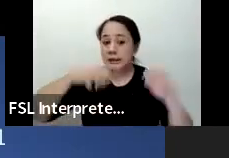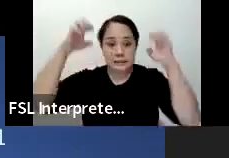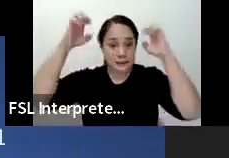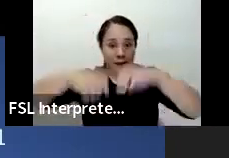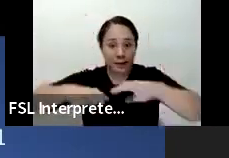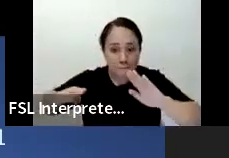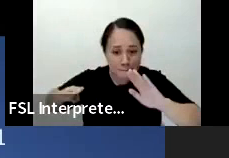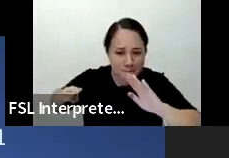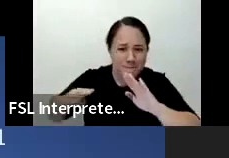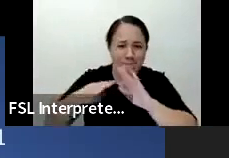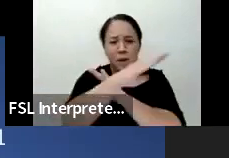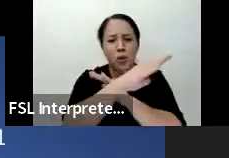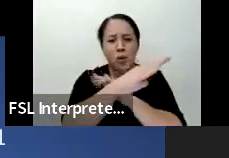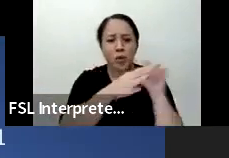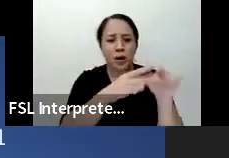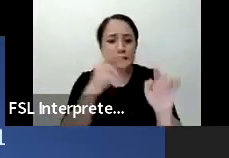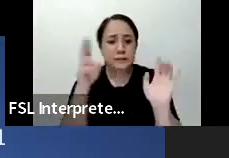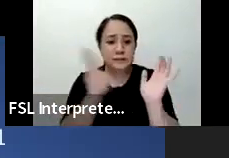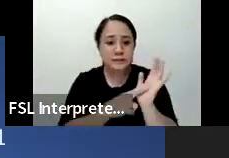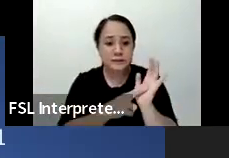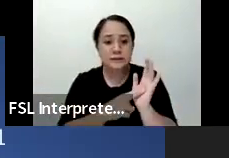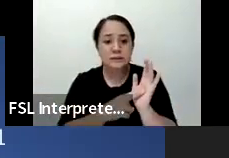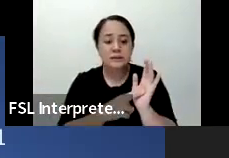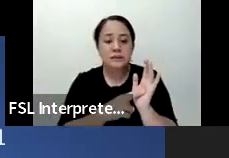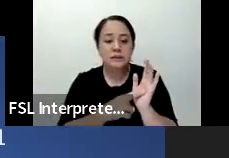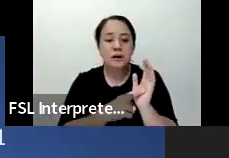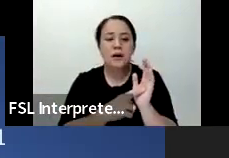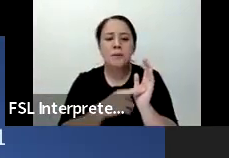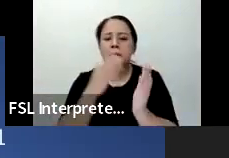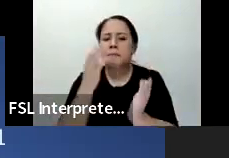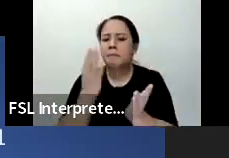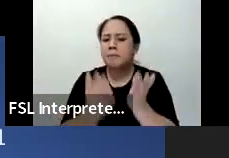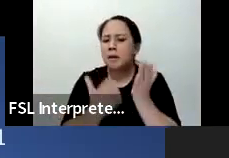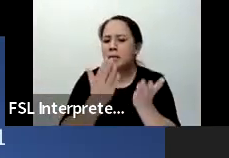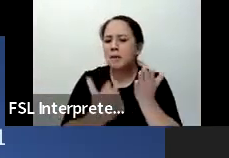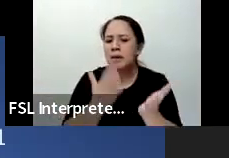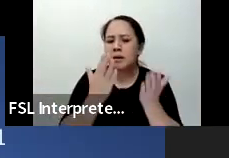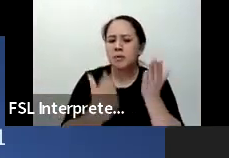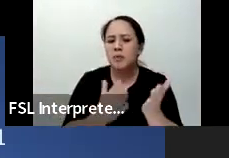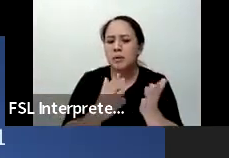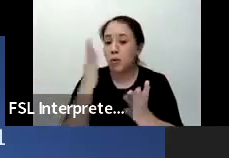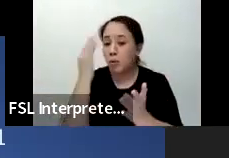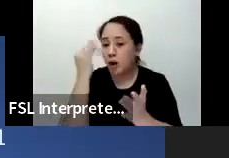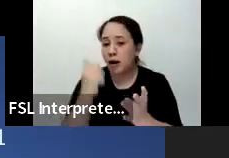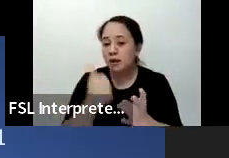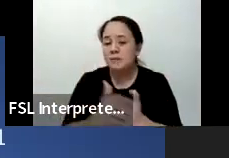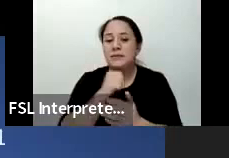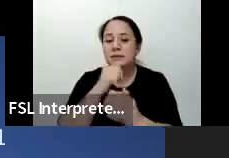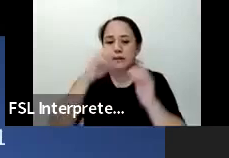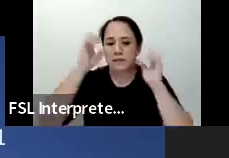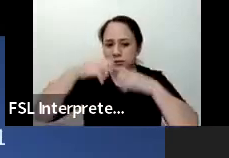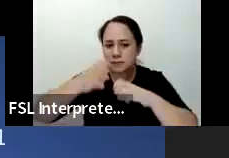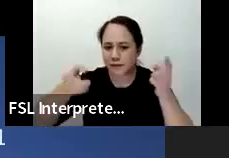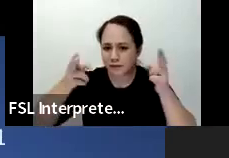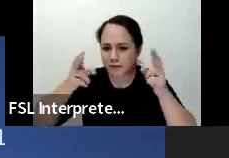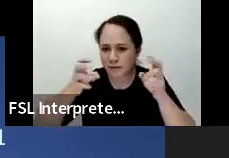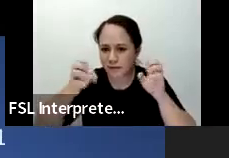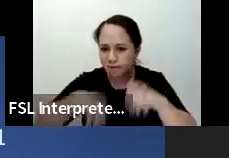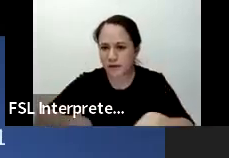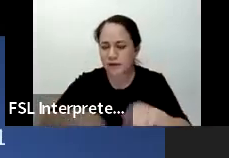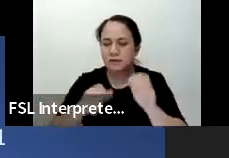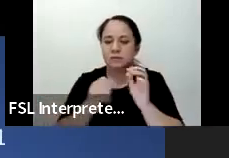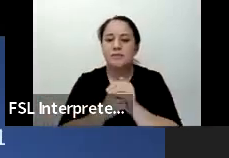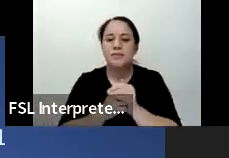we see in the registered deaths may be and most likely be due to an unexpected event, a catastrophic